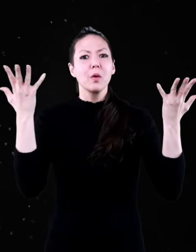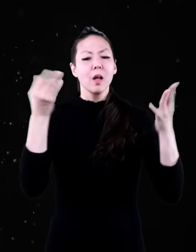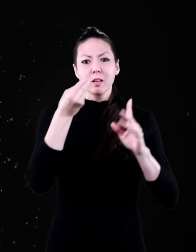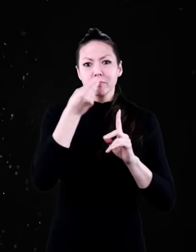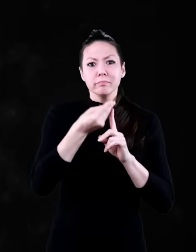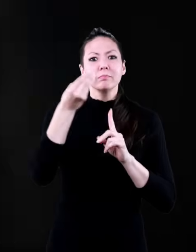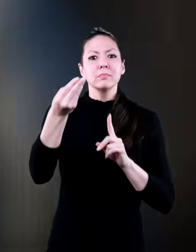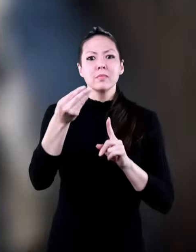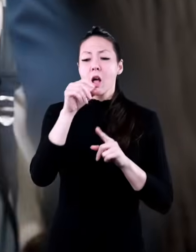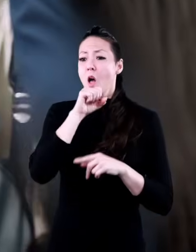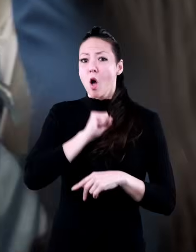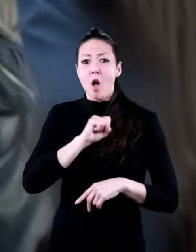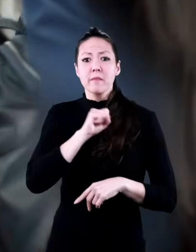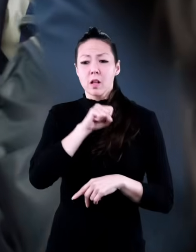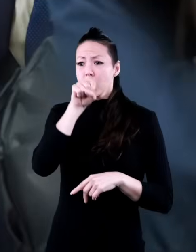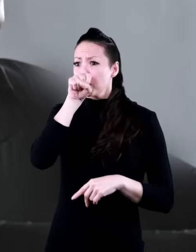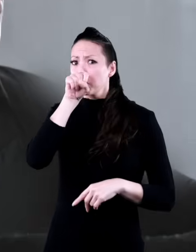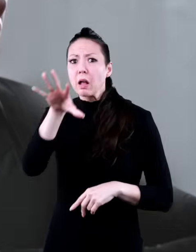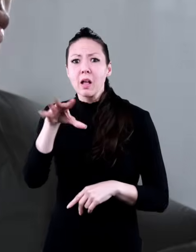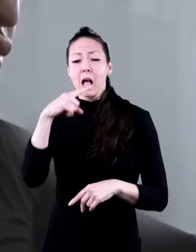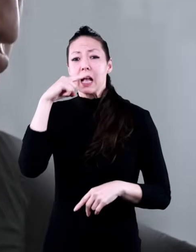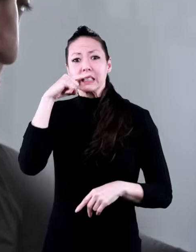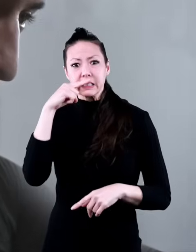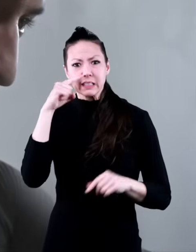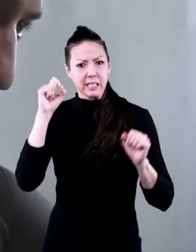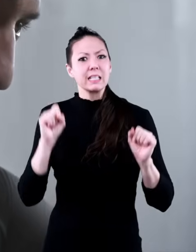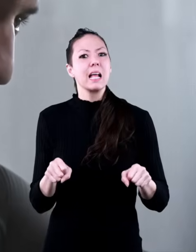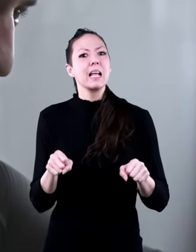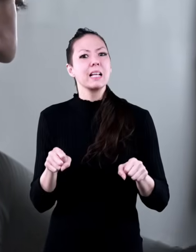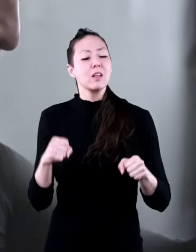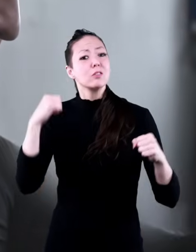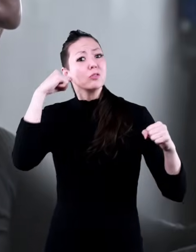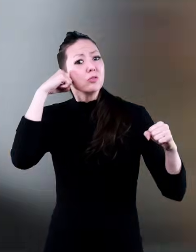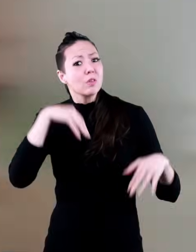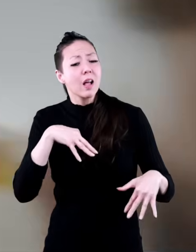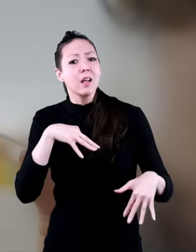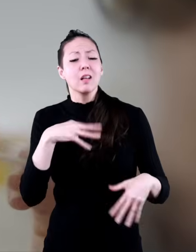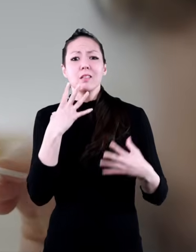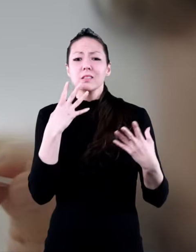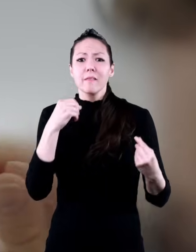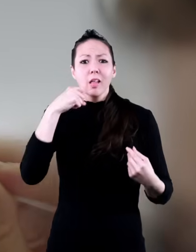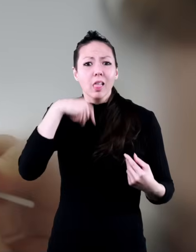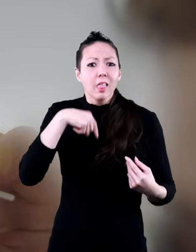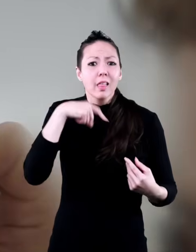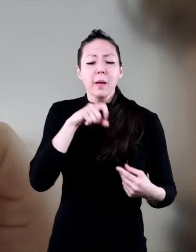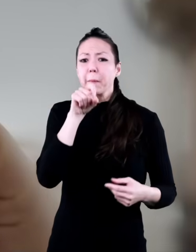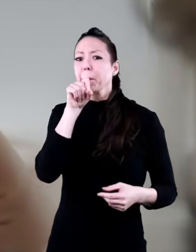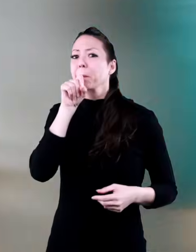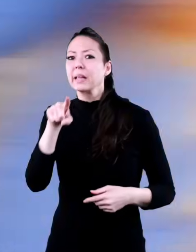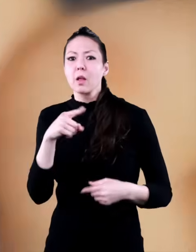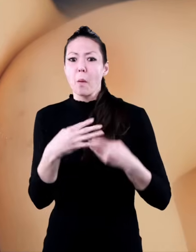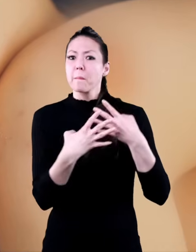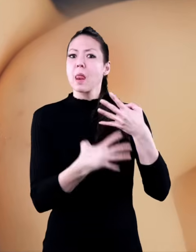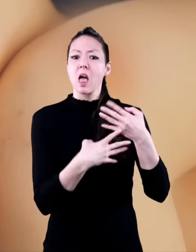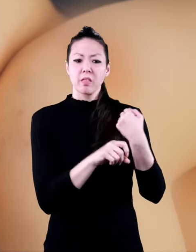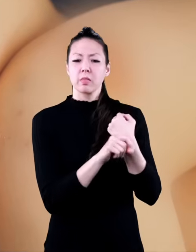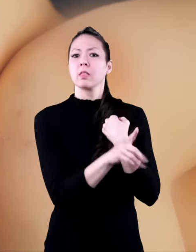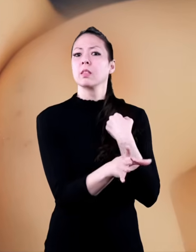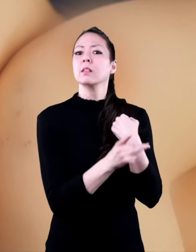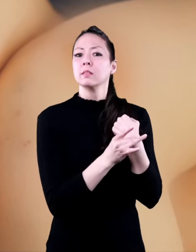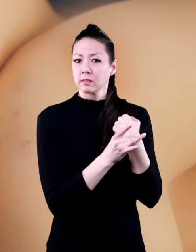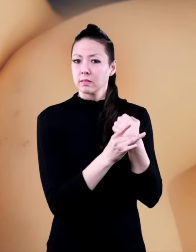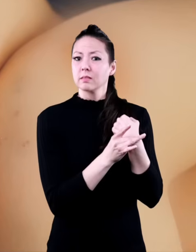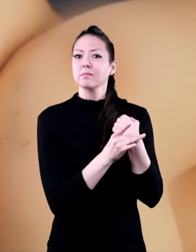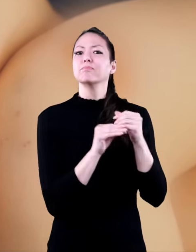person sneezes coughs or breathes sweat saliva or spit and blood